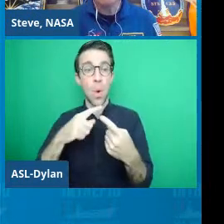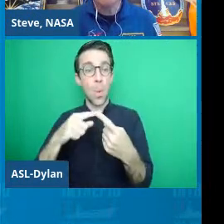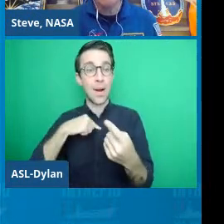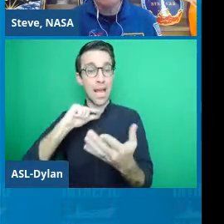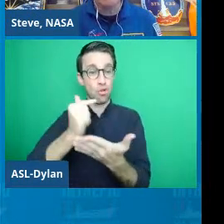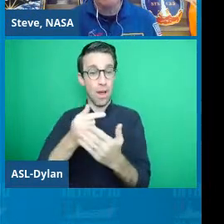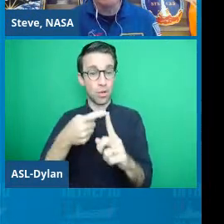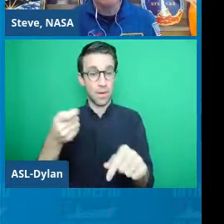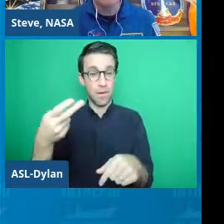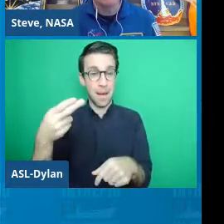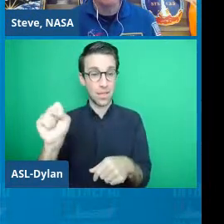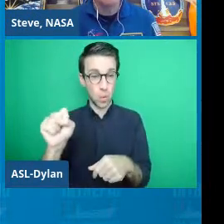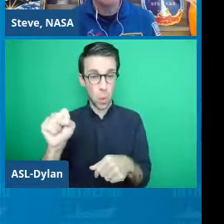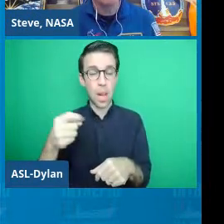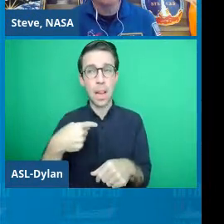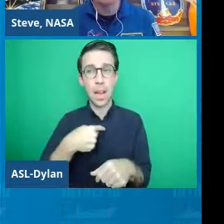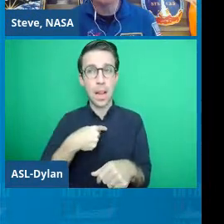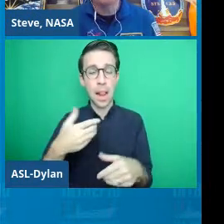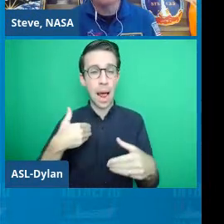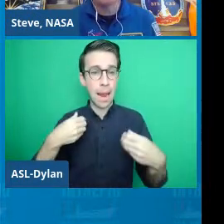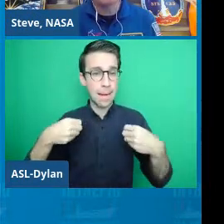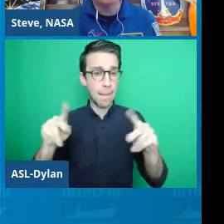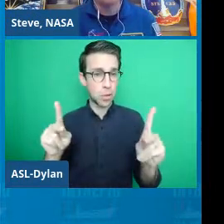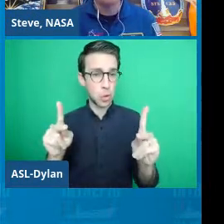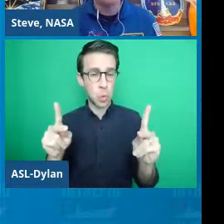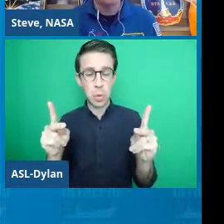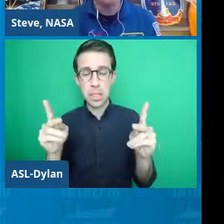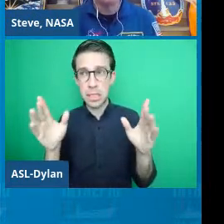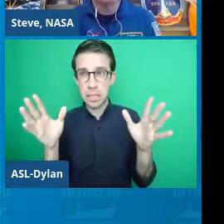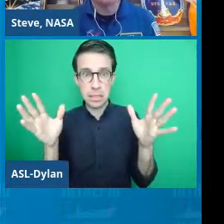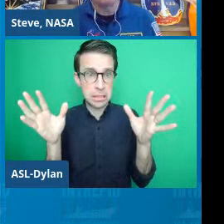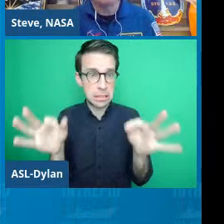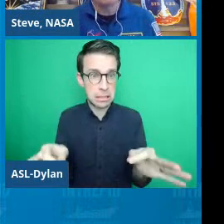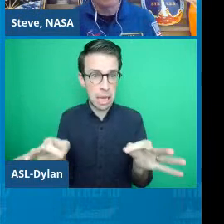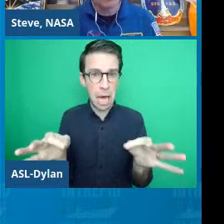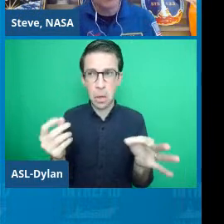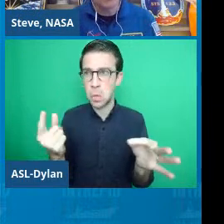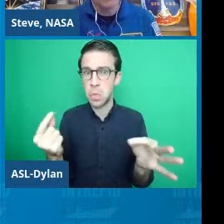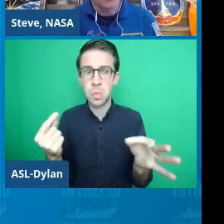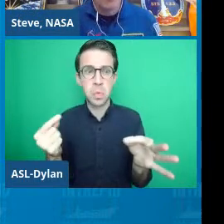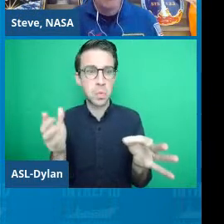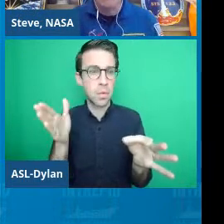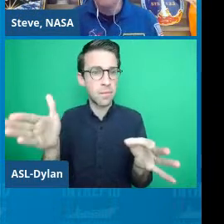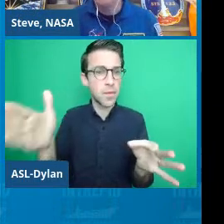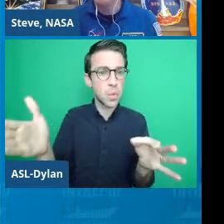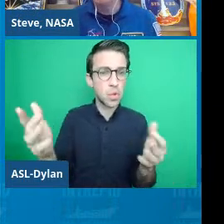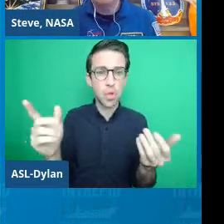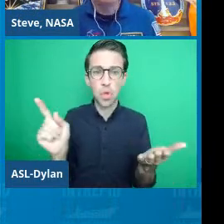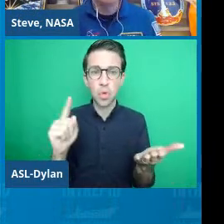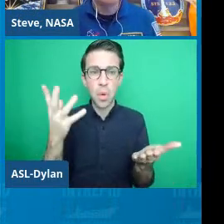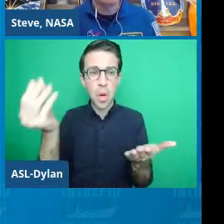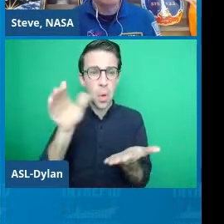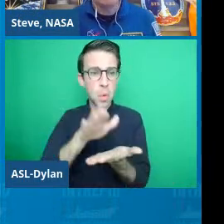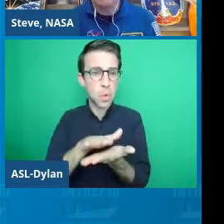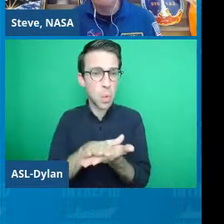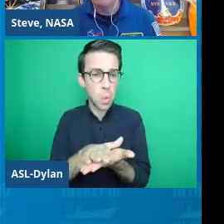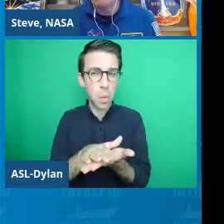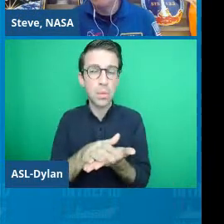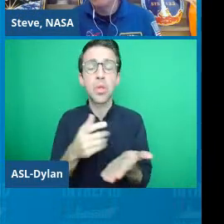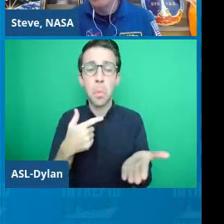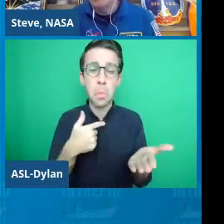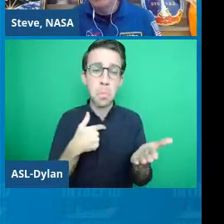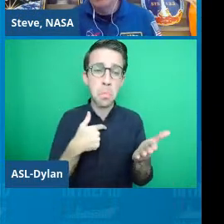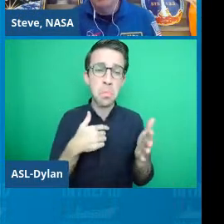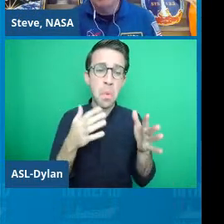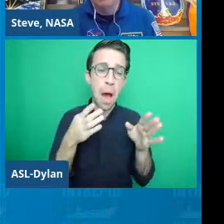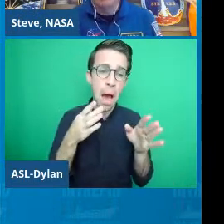had the opportunity to sort of select as to what I wanted to do and where I wanted to go to school. So I wanted to be an engineer. I